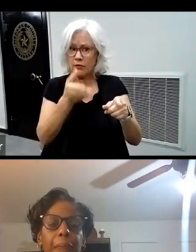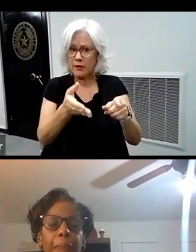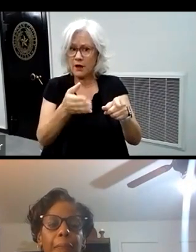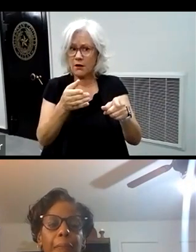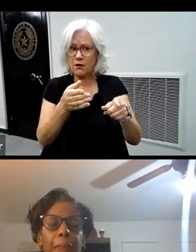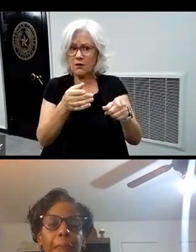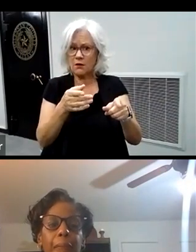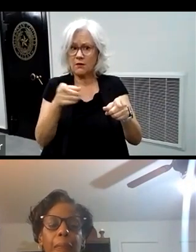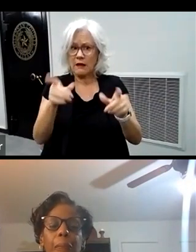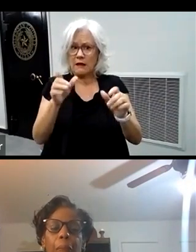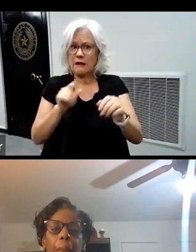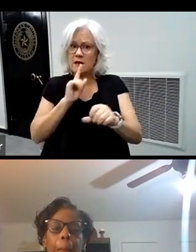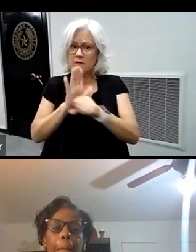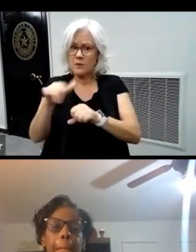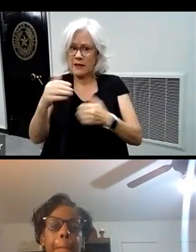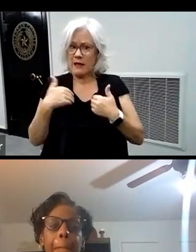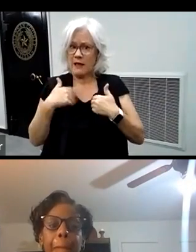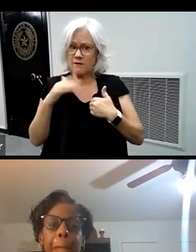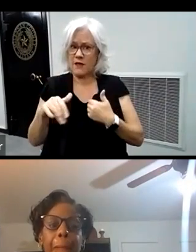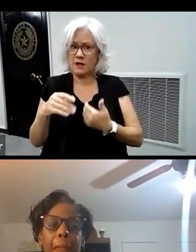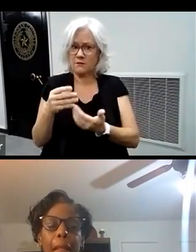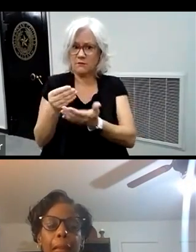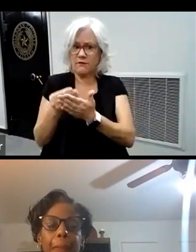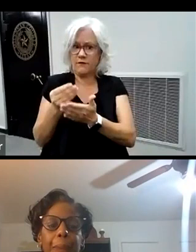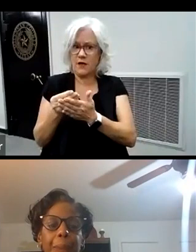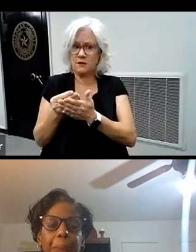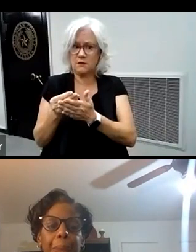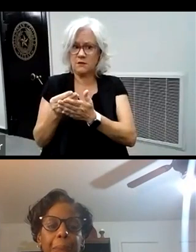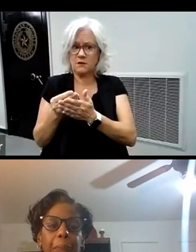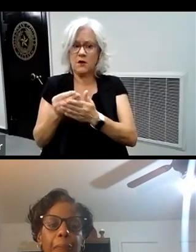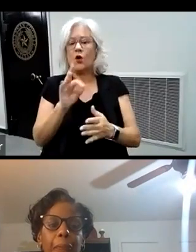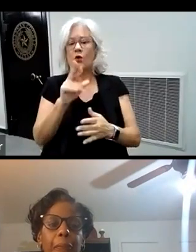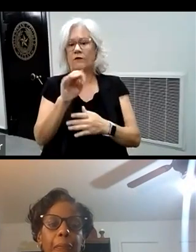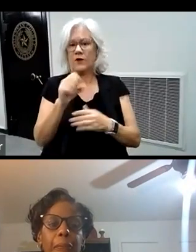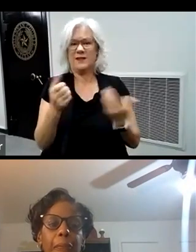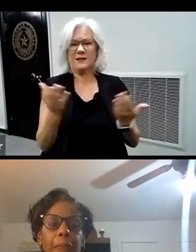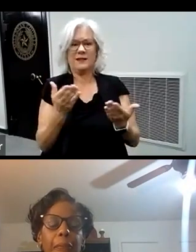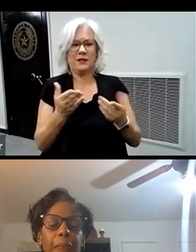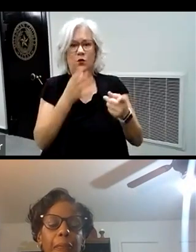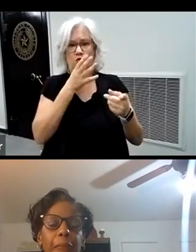those funds? We can make it contingent. Yes, sir. Can